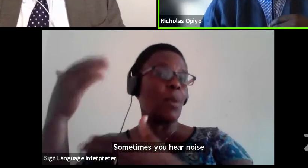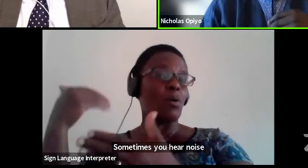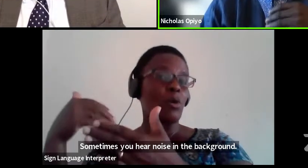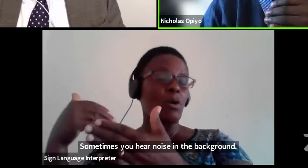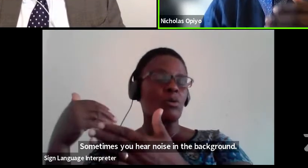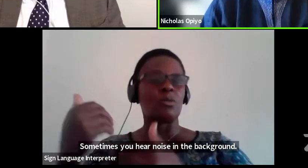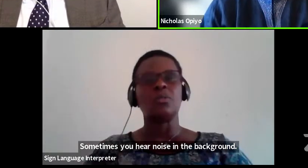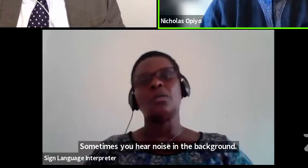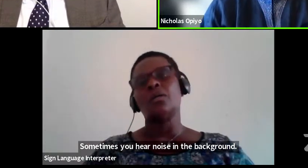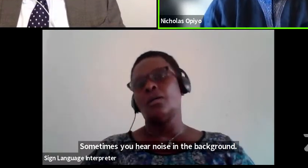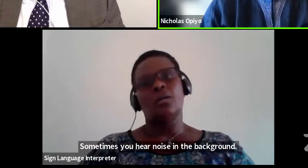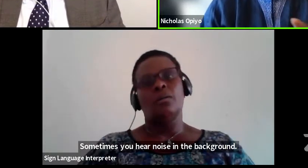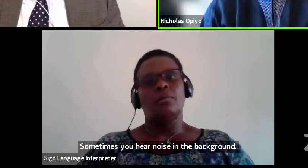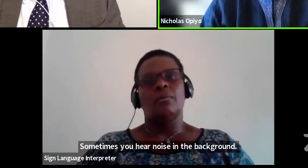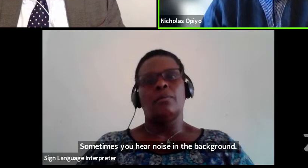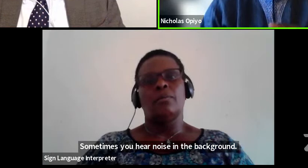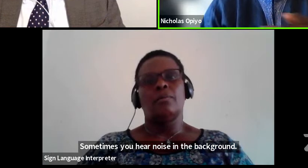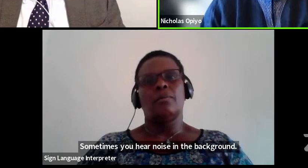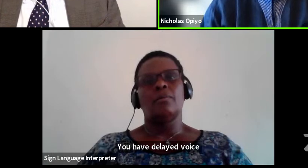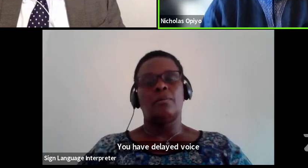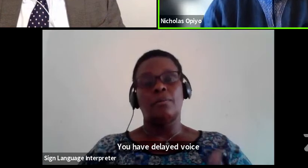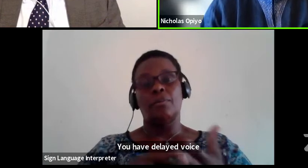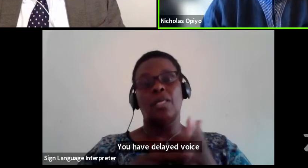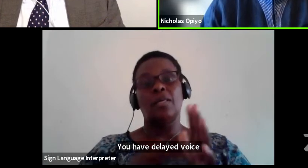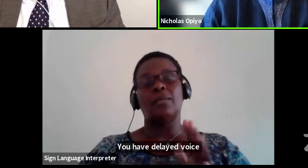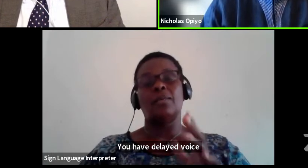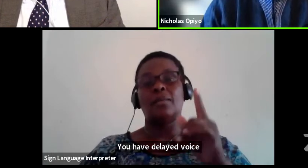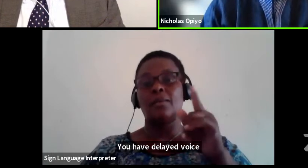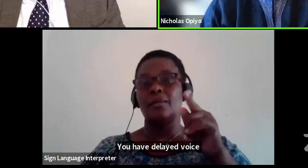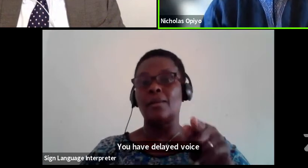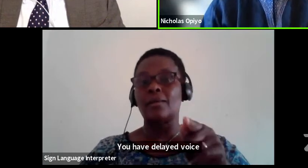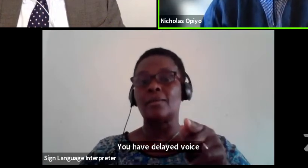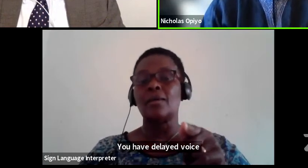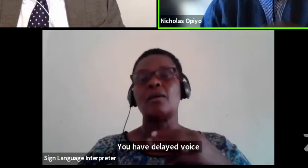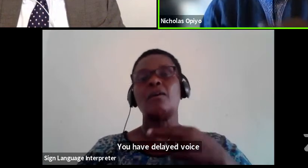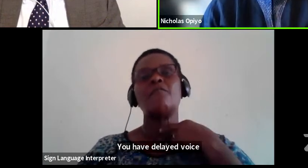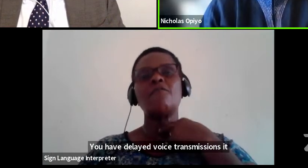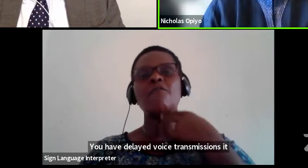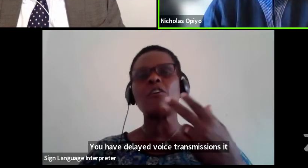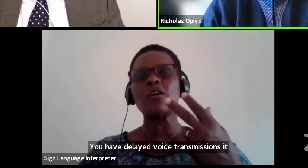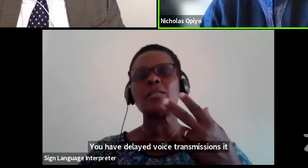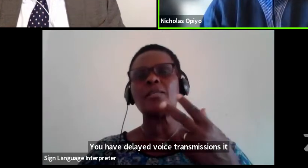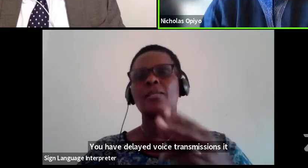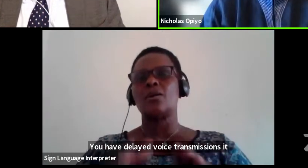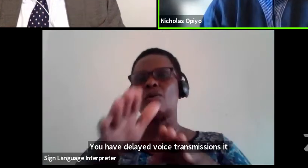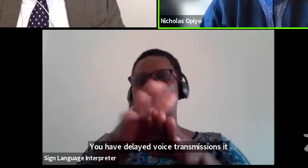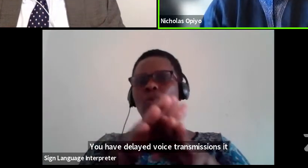You have delayed voice transmissions. It is likely that